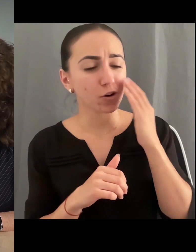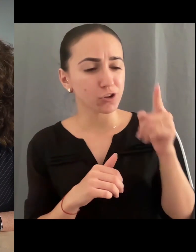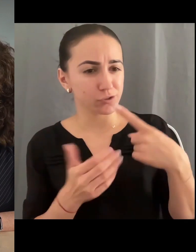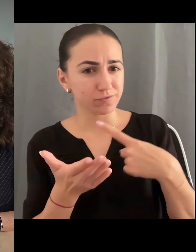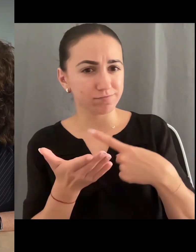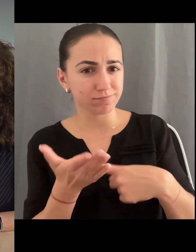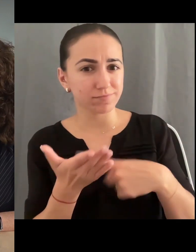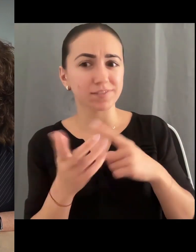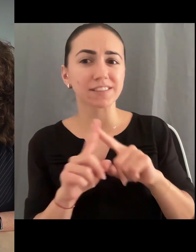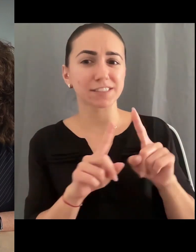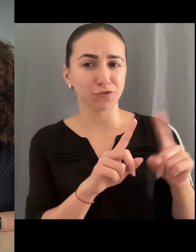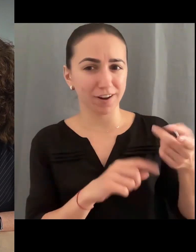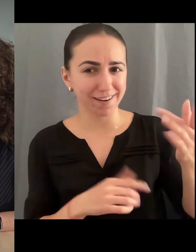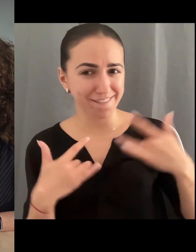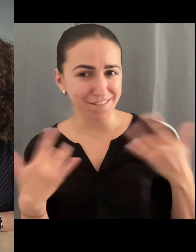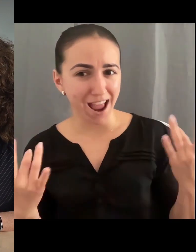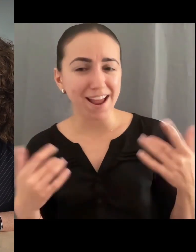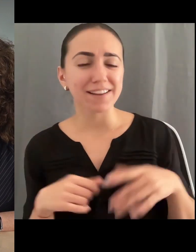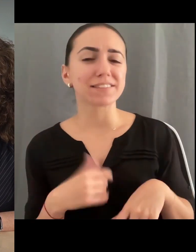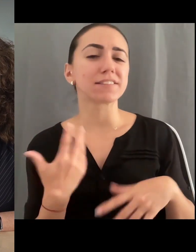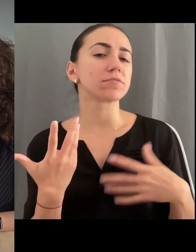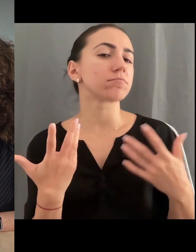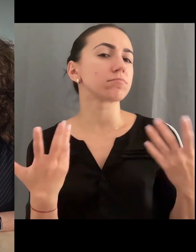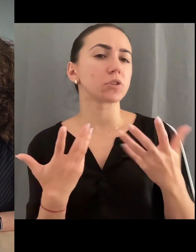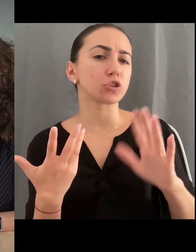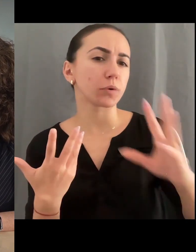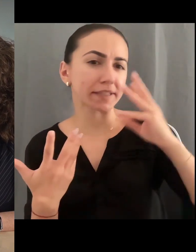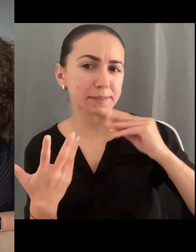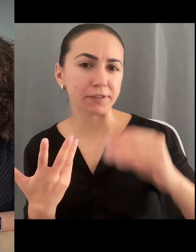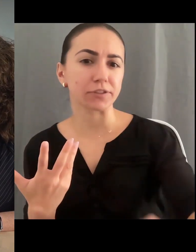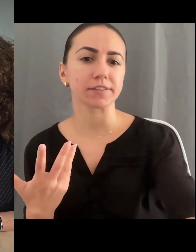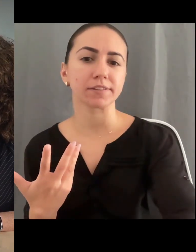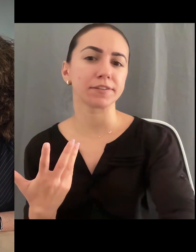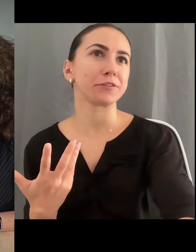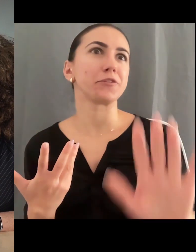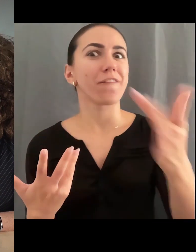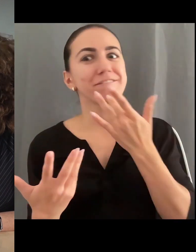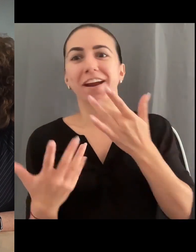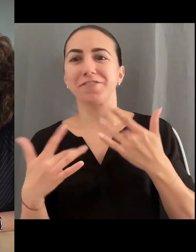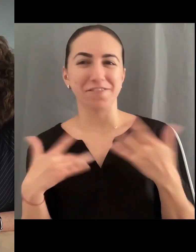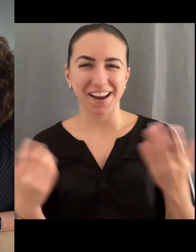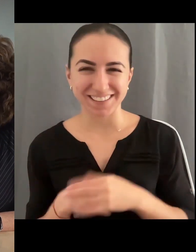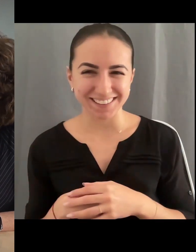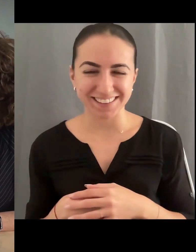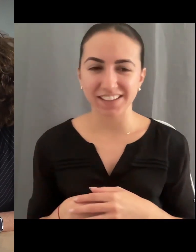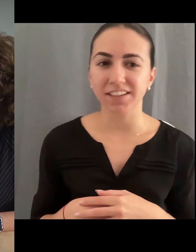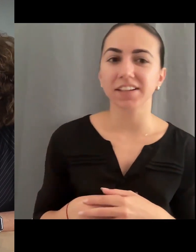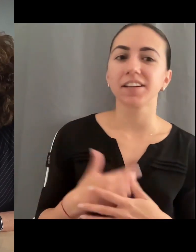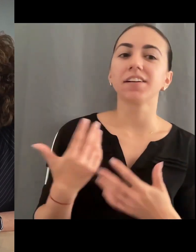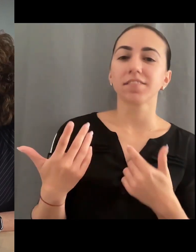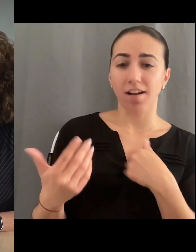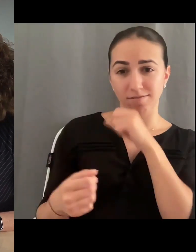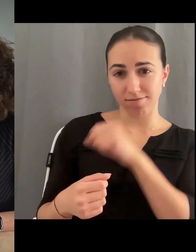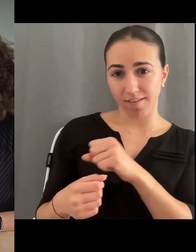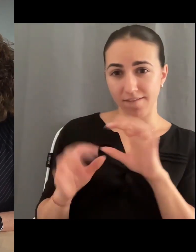to several events so far, and just what are some of your experiences? What would you say be your favorite event that you've gone to? I do